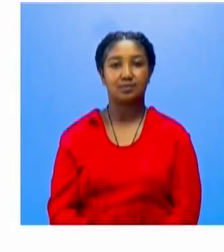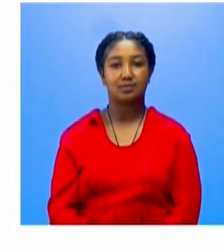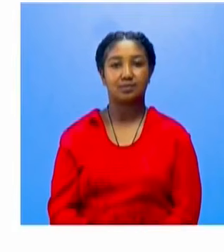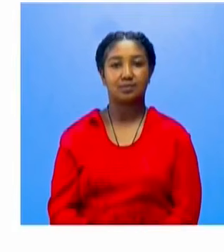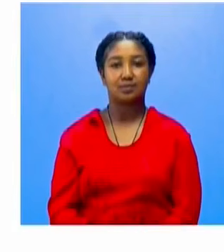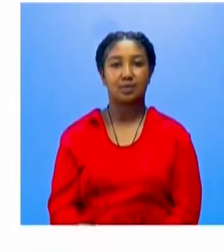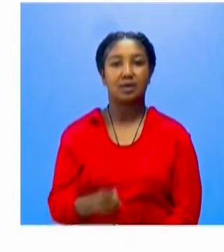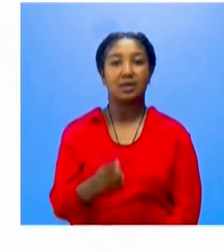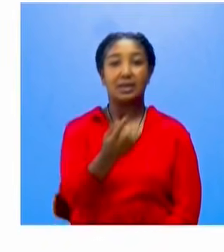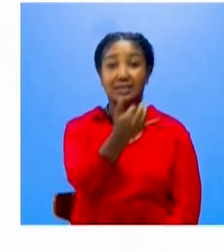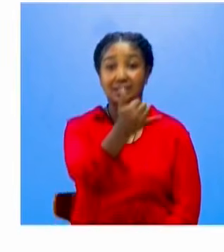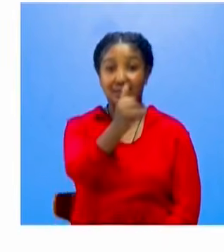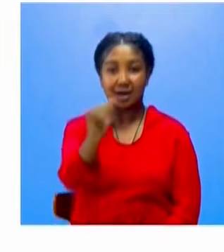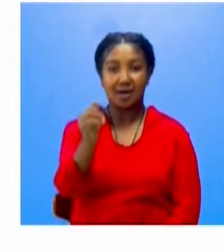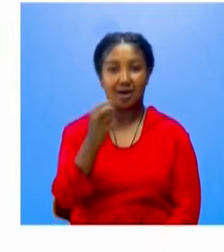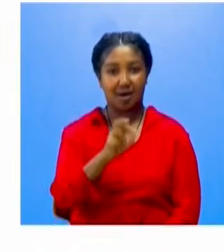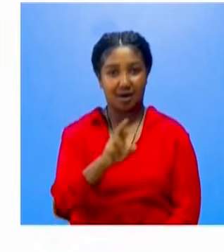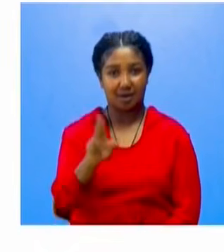They are